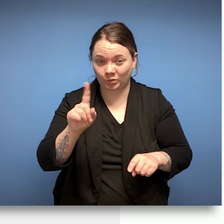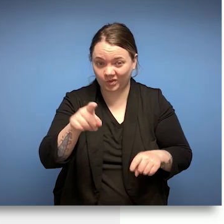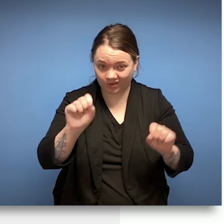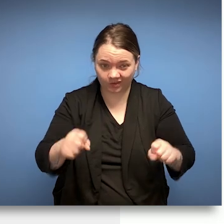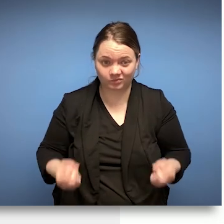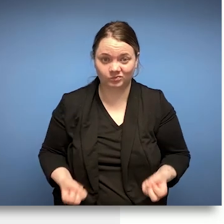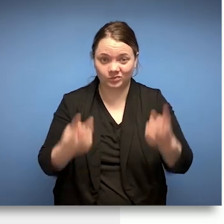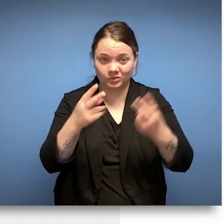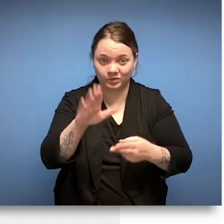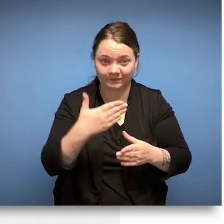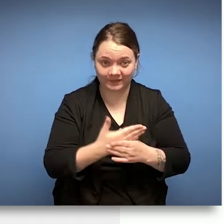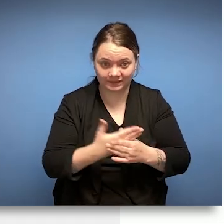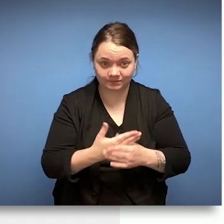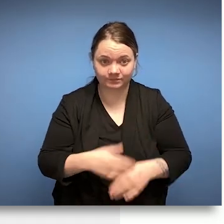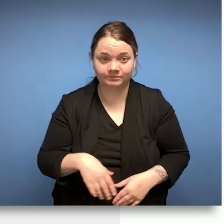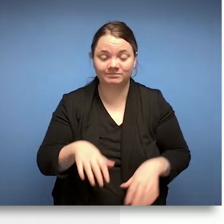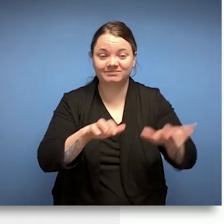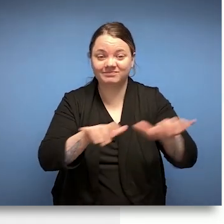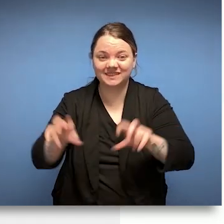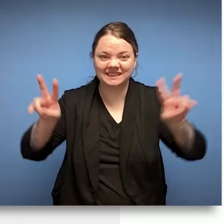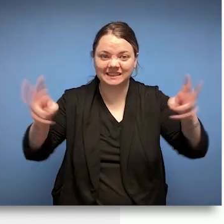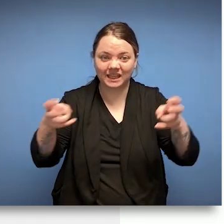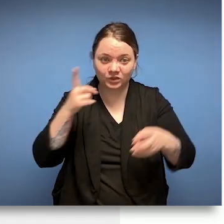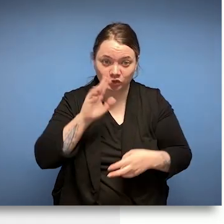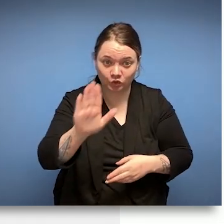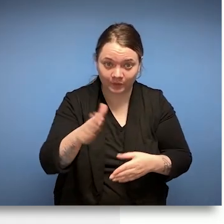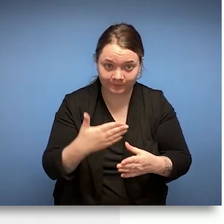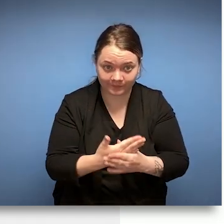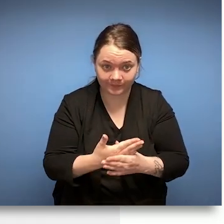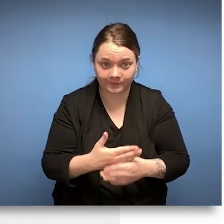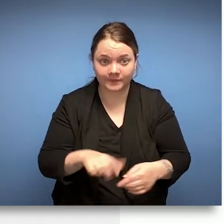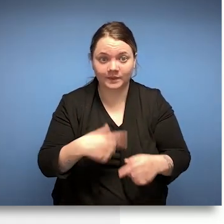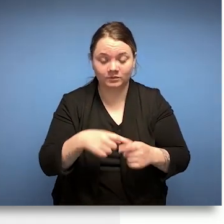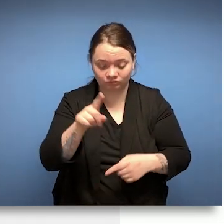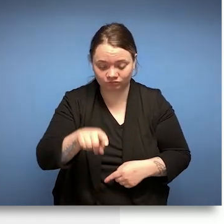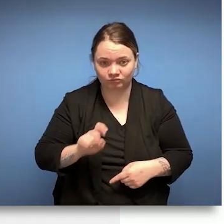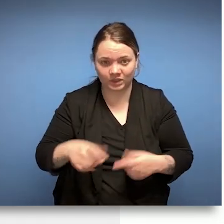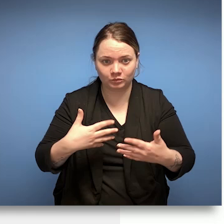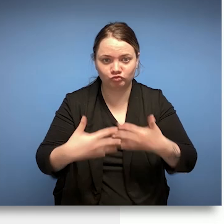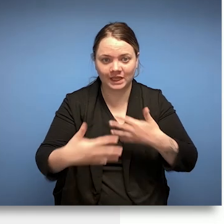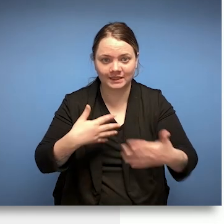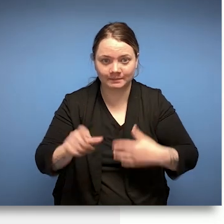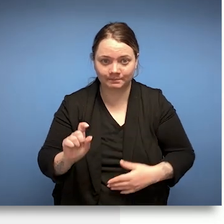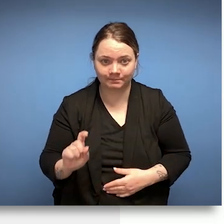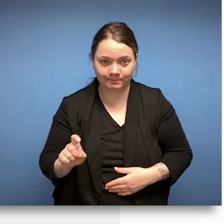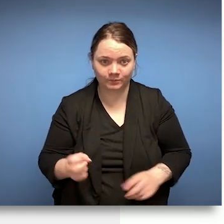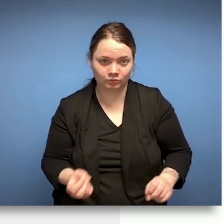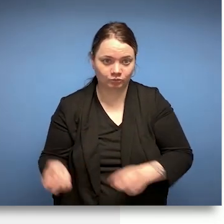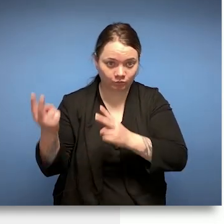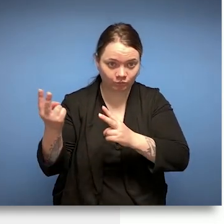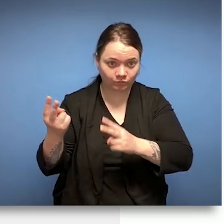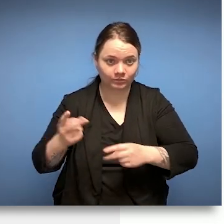your file. Enter a title for your document, then click the gray button labeled Upload File